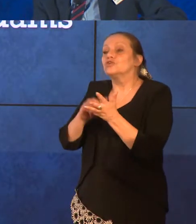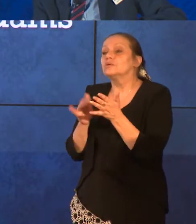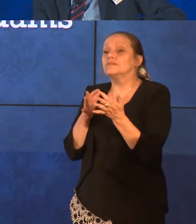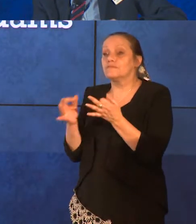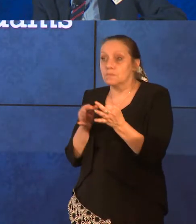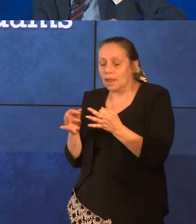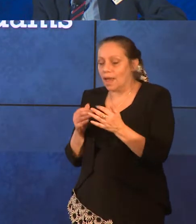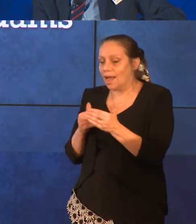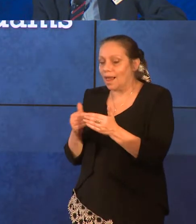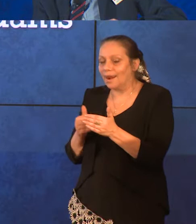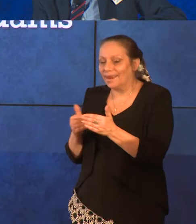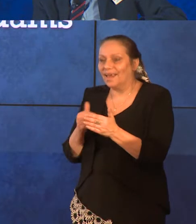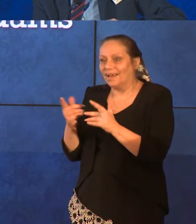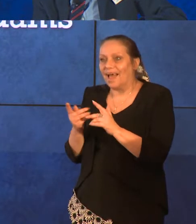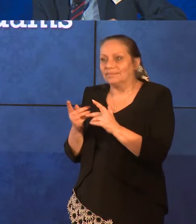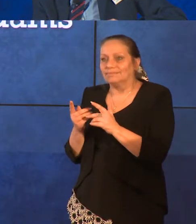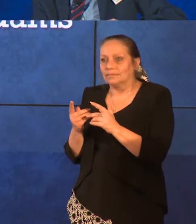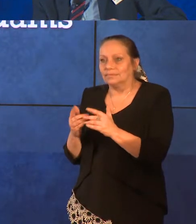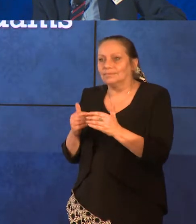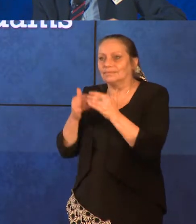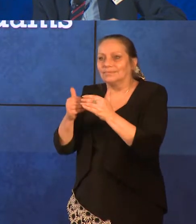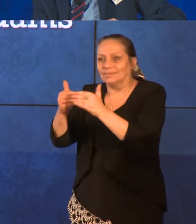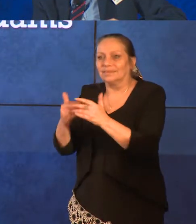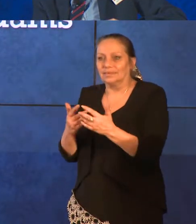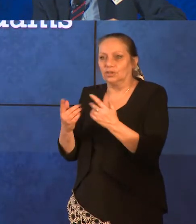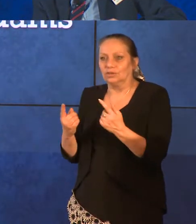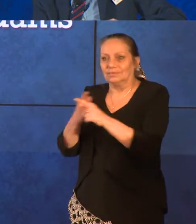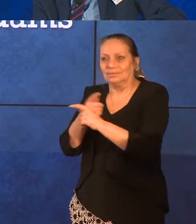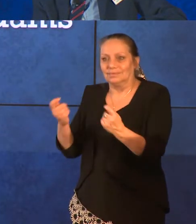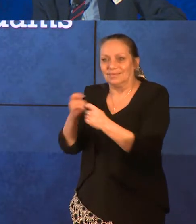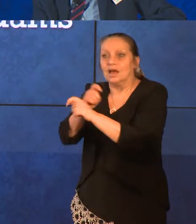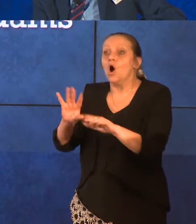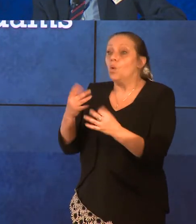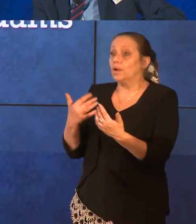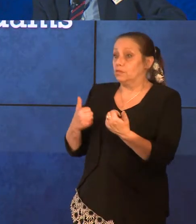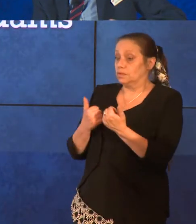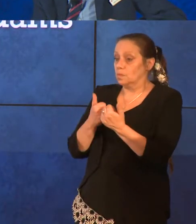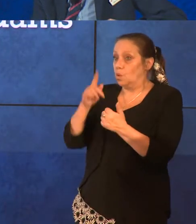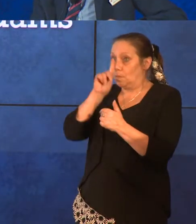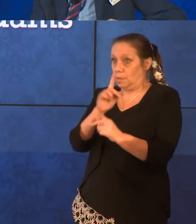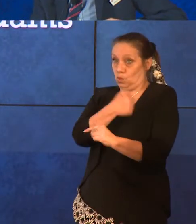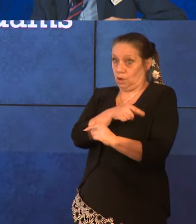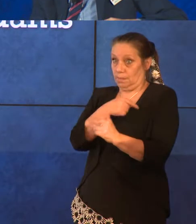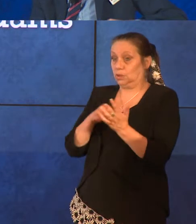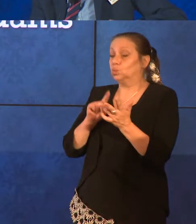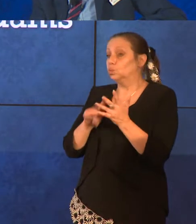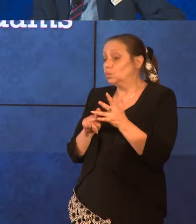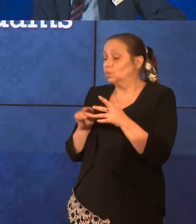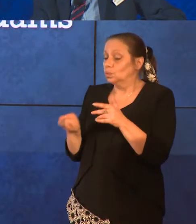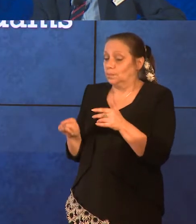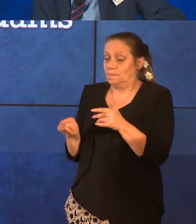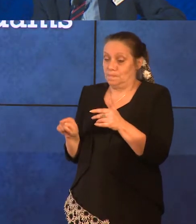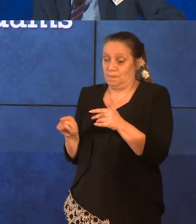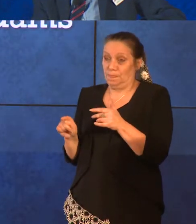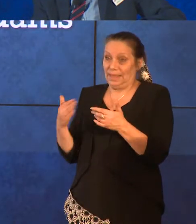plan, and there's always, with supports that people have committed to, that there's